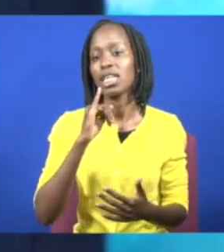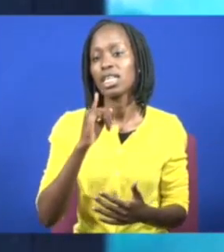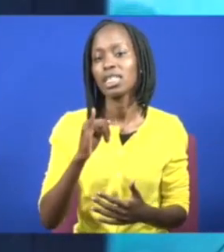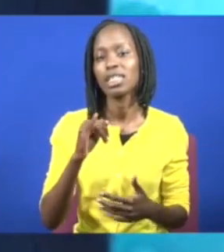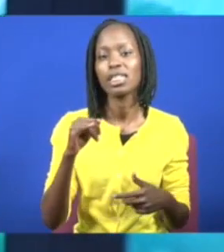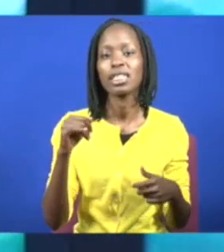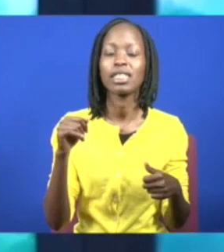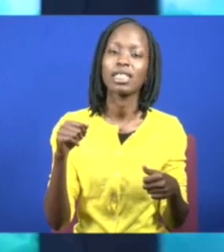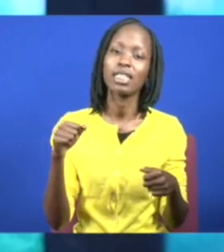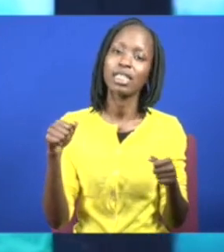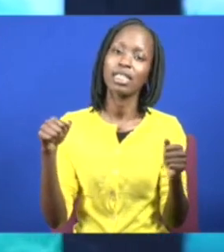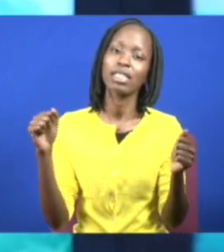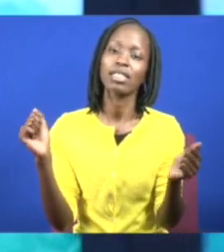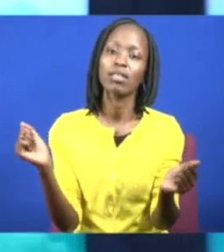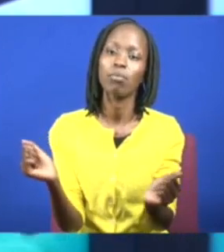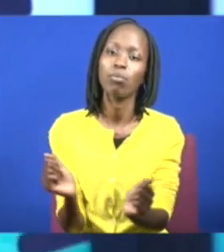Levi.